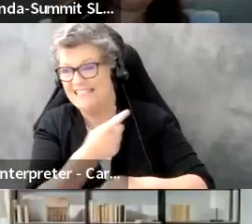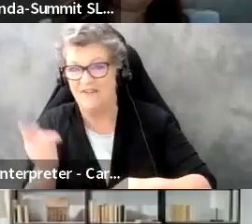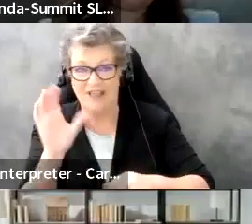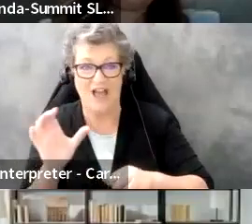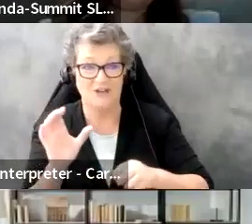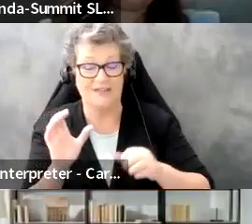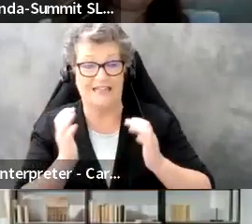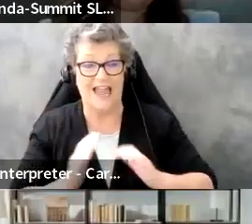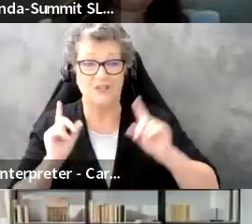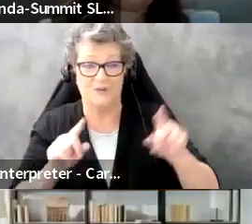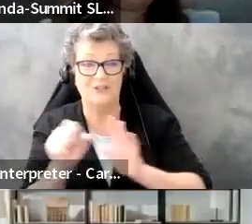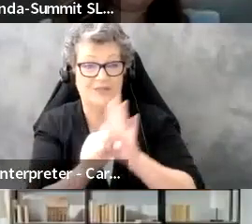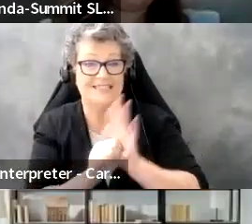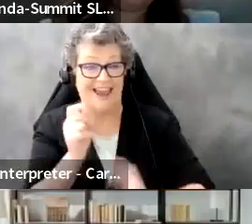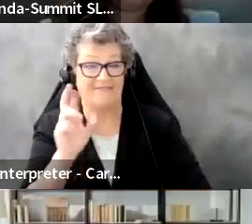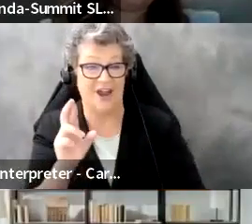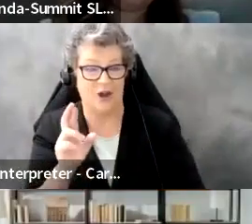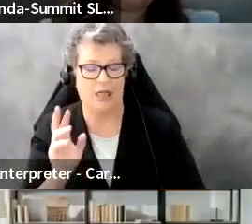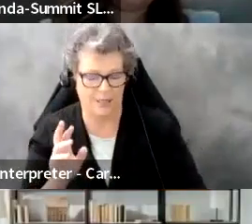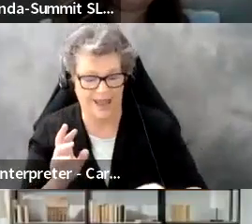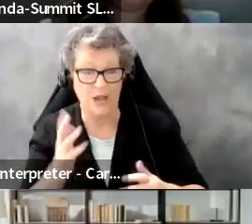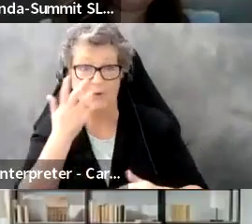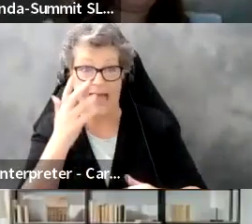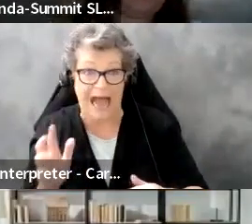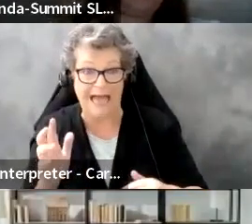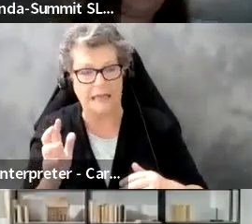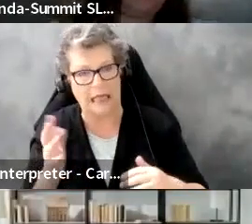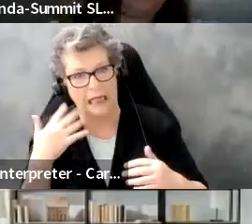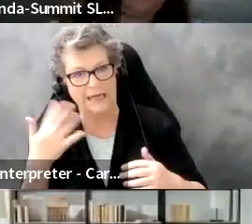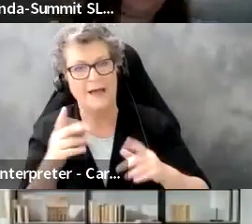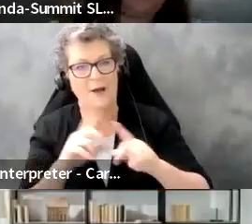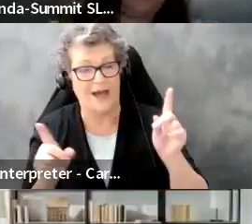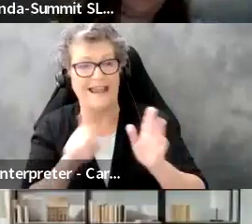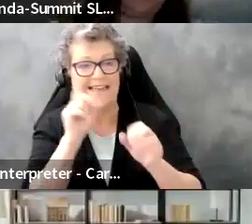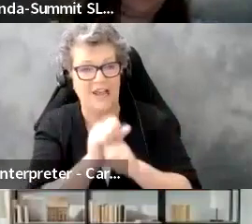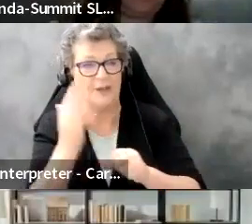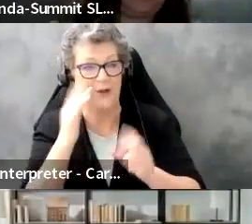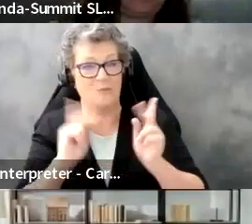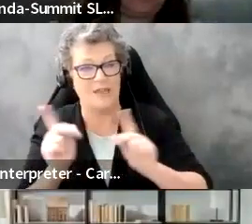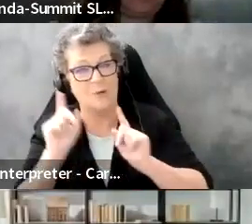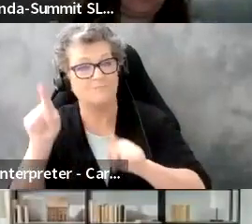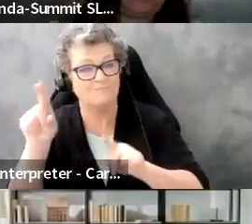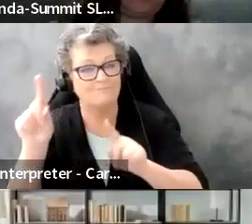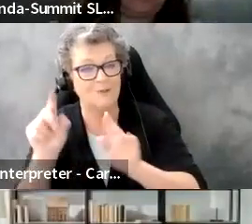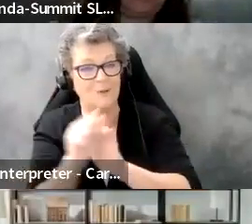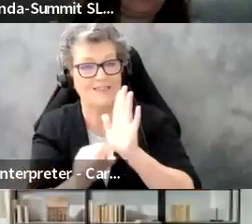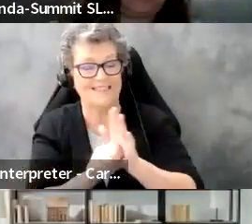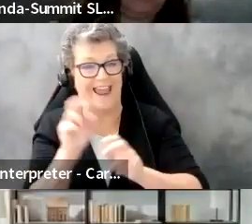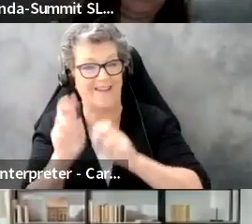the state fair. I know it was hot. I don't know how they weathered, but I definitely know that there was folks going out to the state